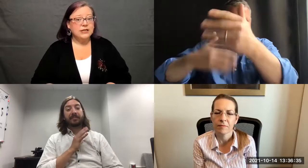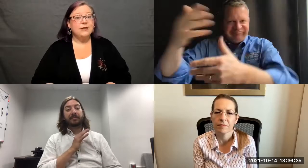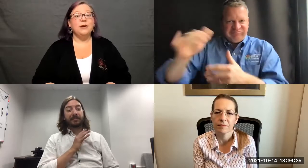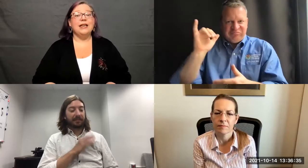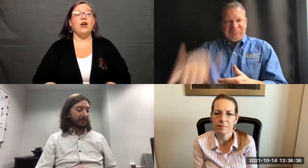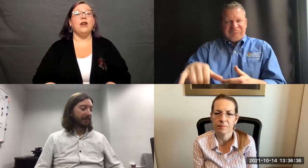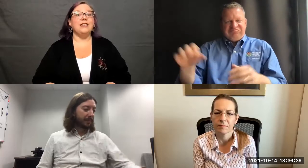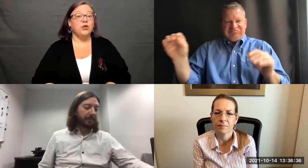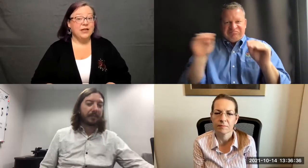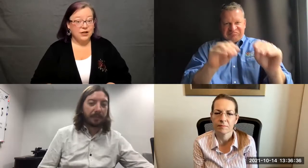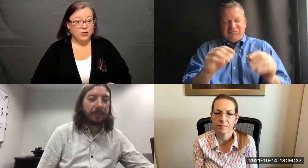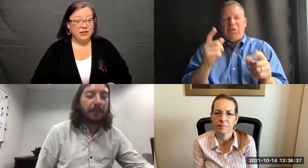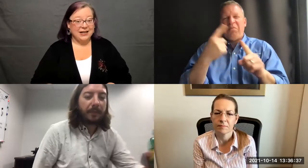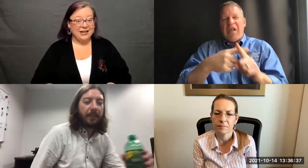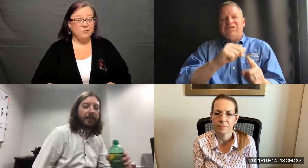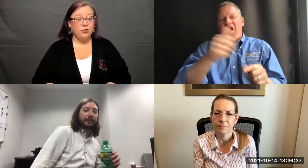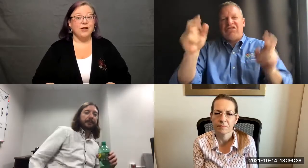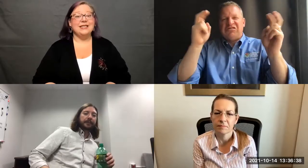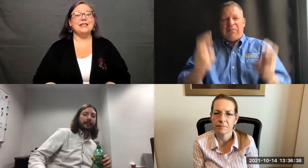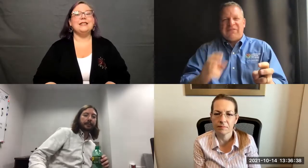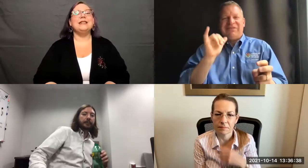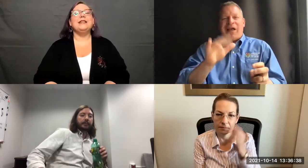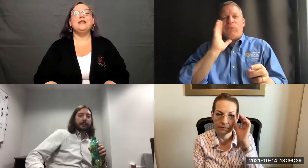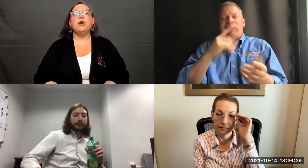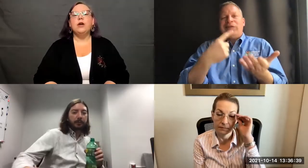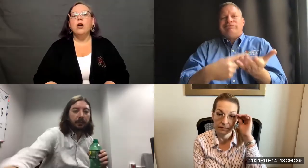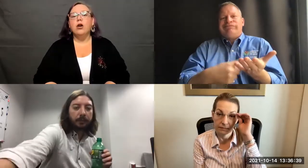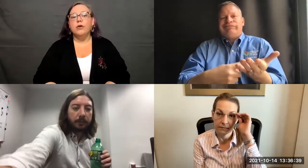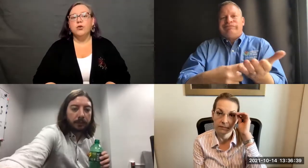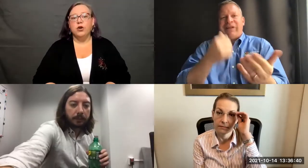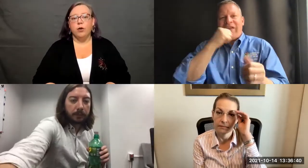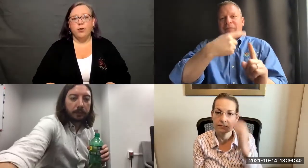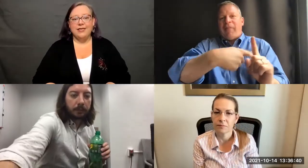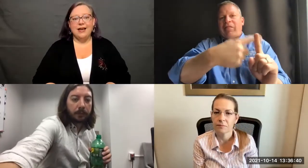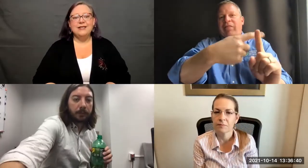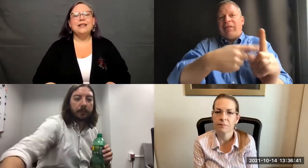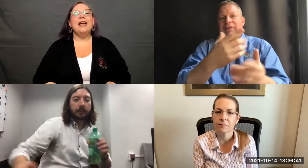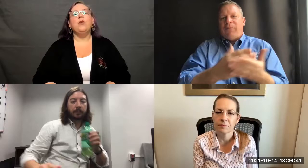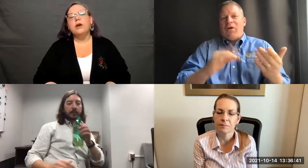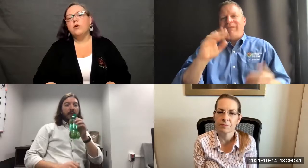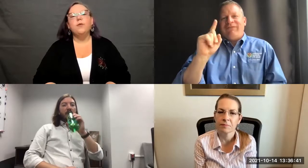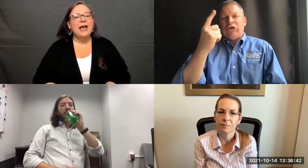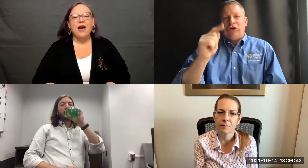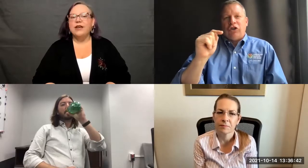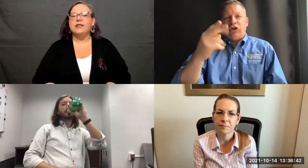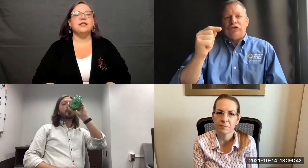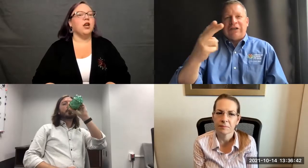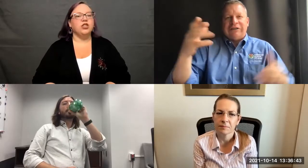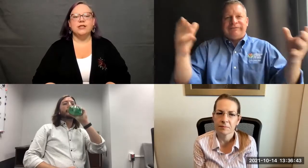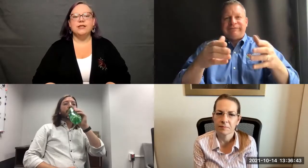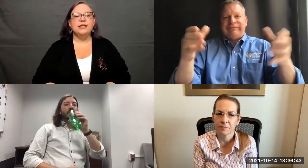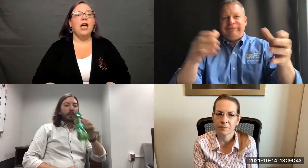April, beginning our next 3-year planning process. So we are going to incorporate that, and we will be